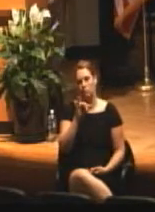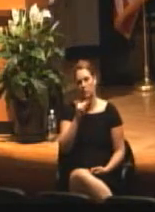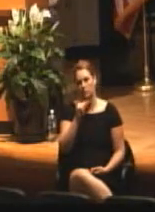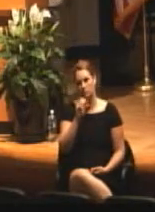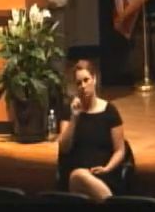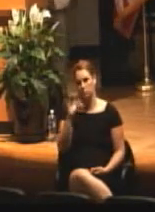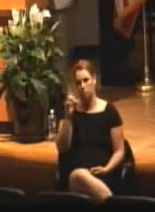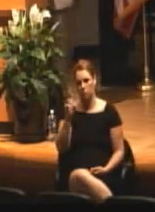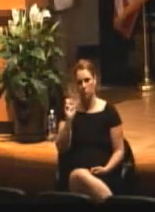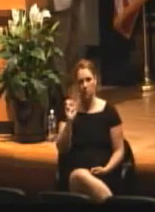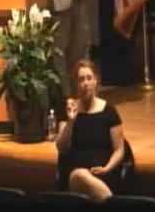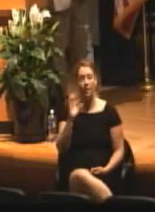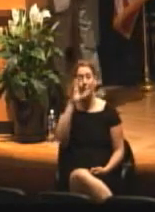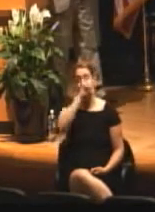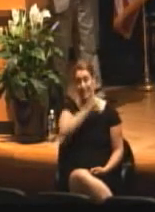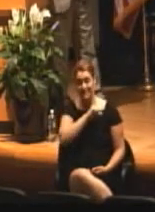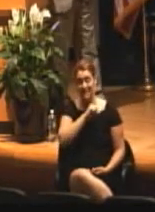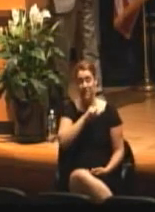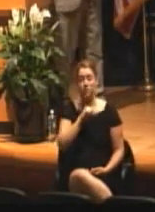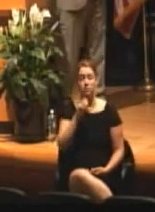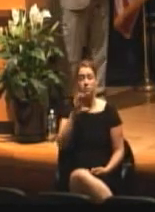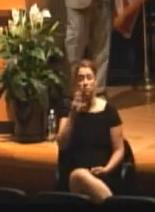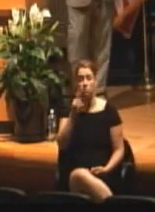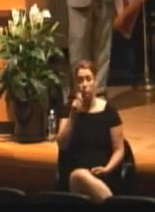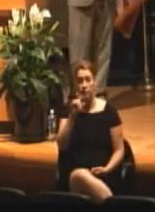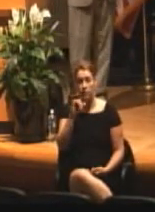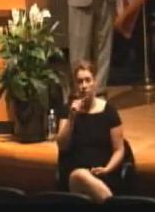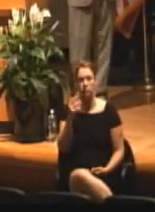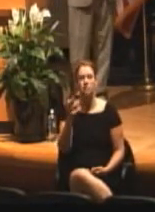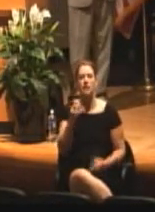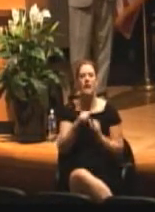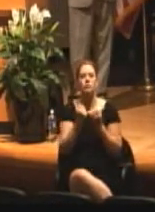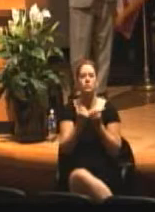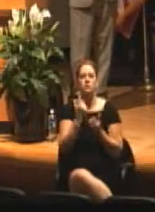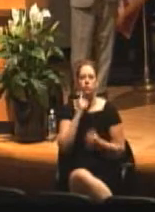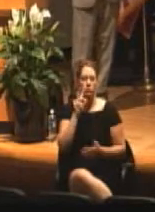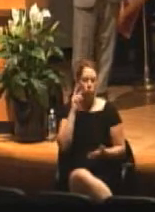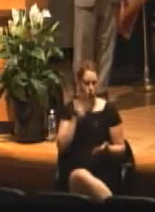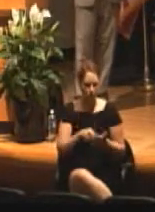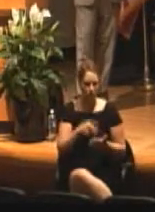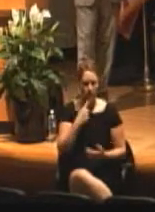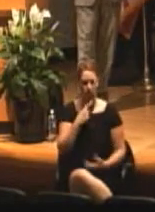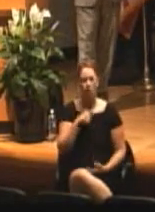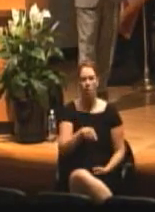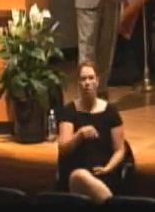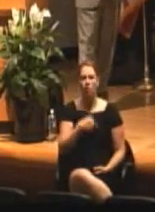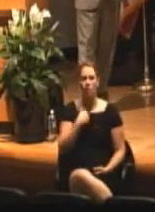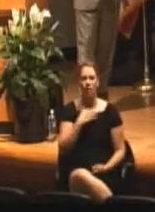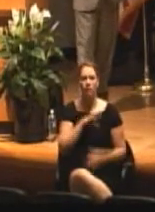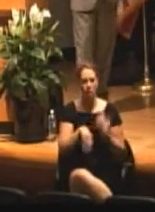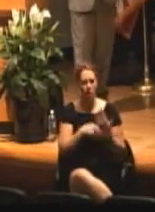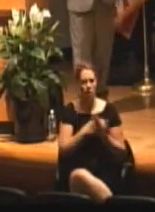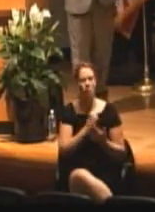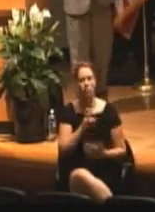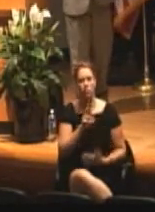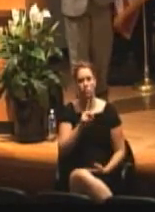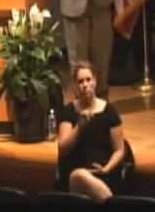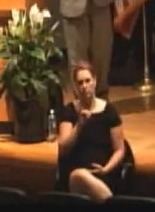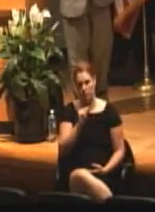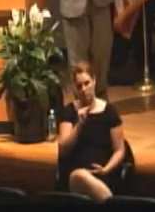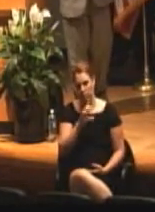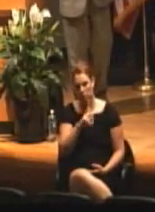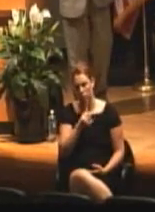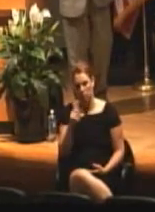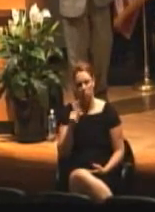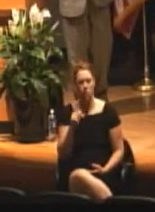mix of credit is just where the agencies will look and say, do you have all credit cards, or maybe do you have a credit card and do you have a student loan, or do you have an installment